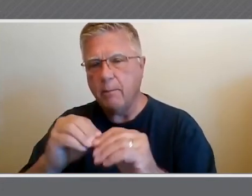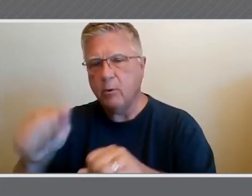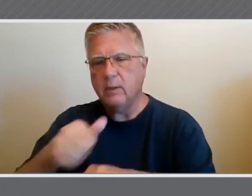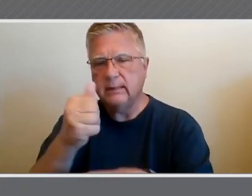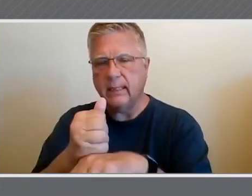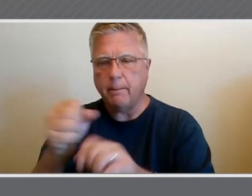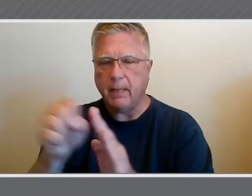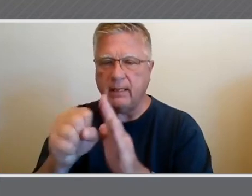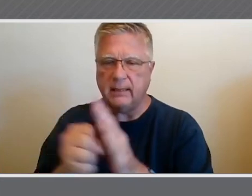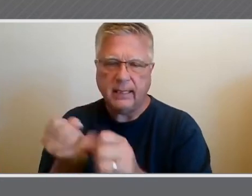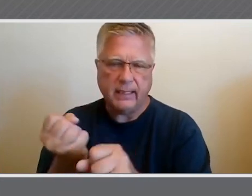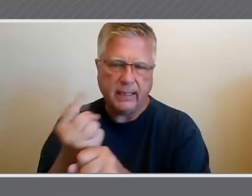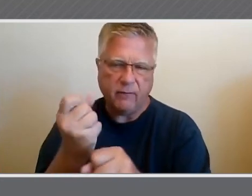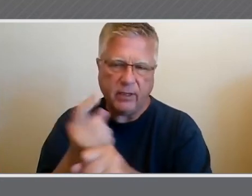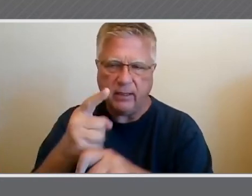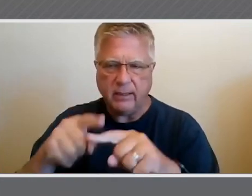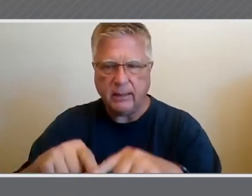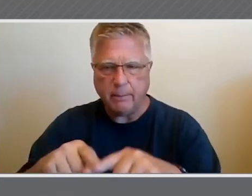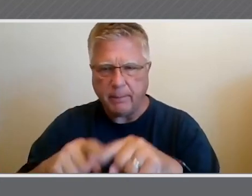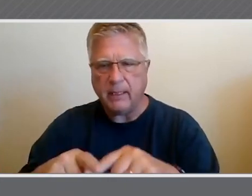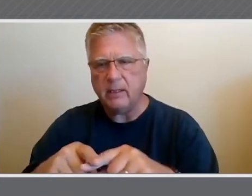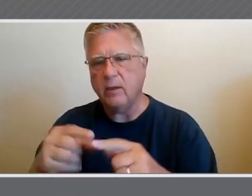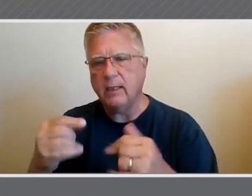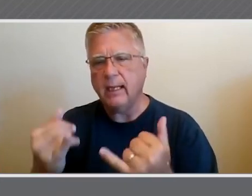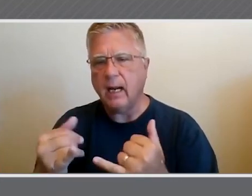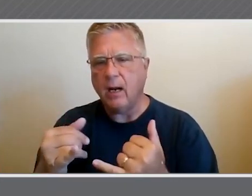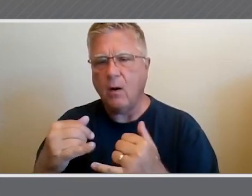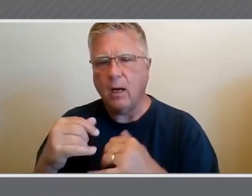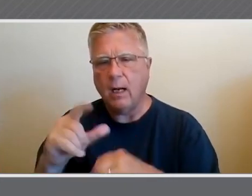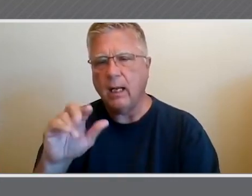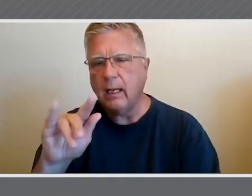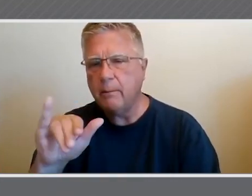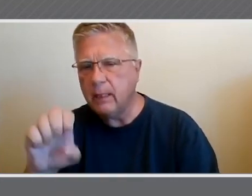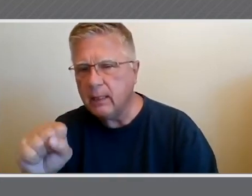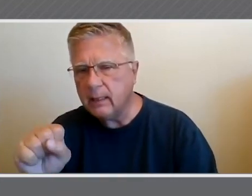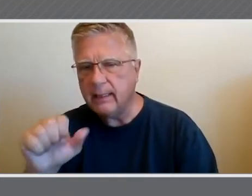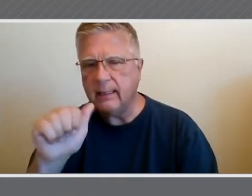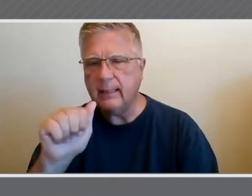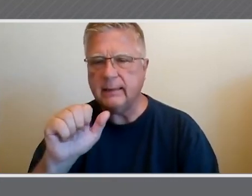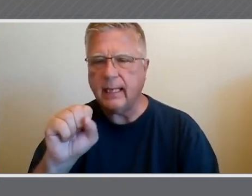year, depending on current liabilities and assets. For